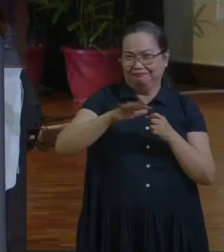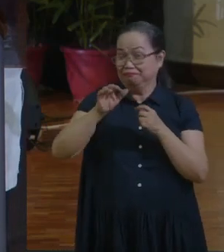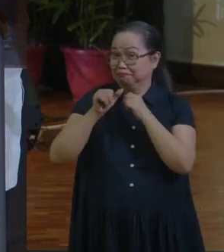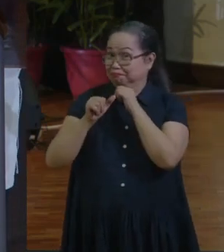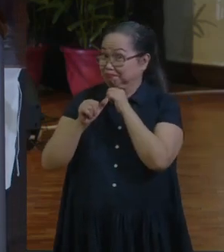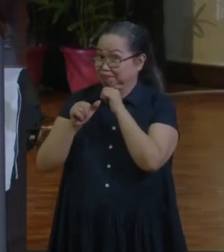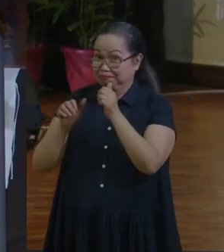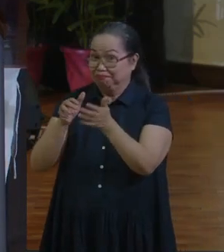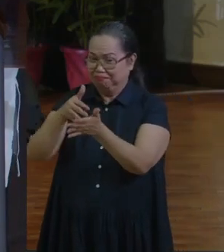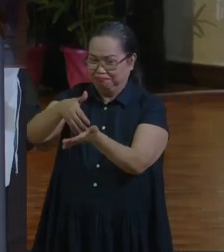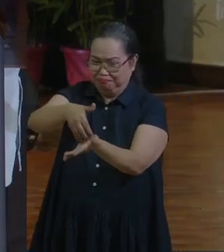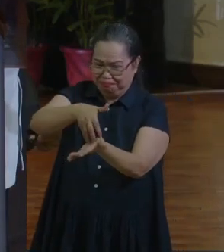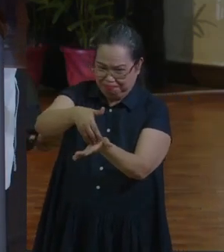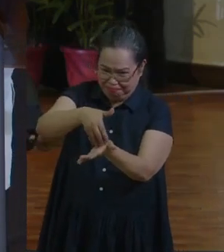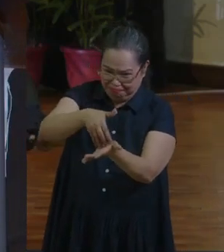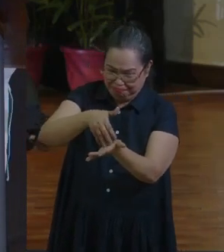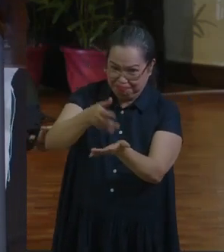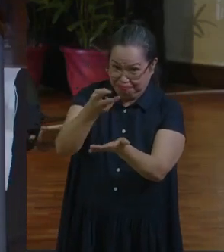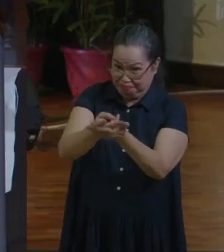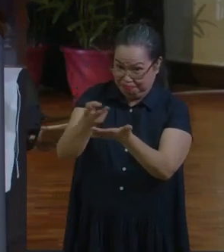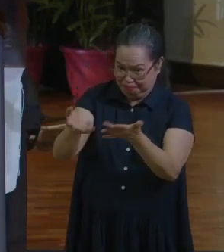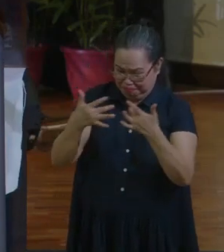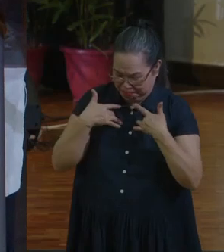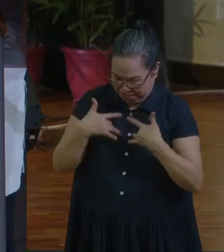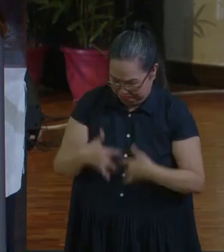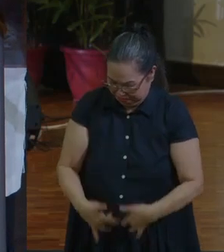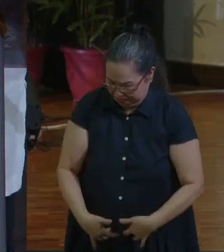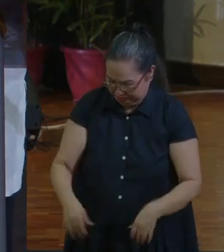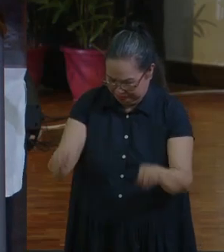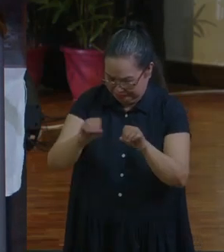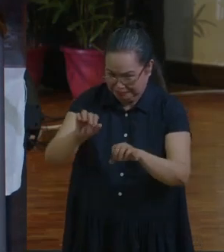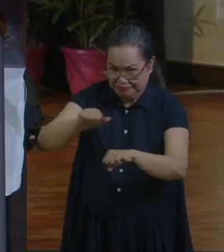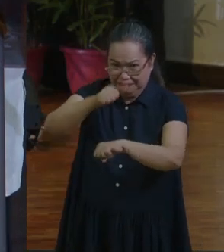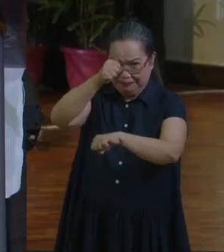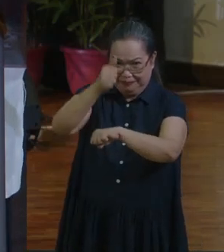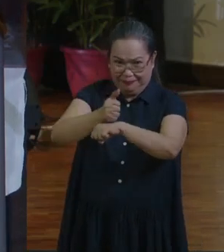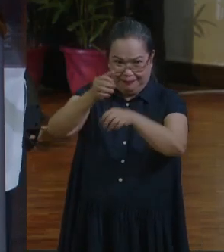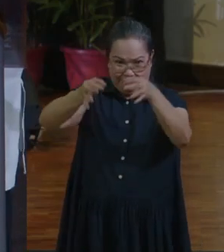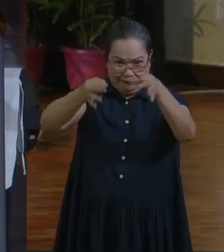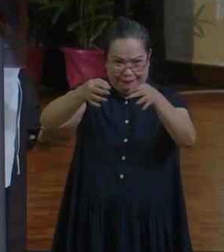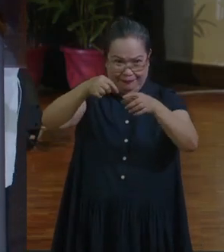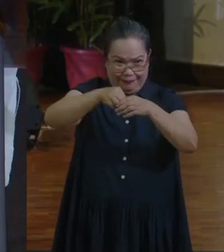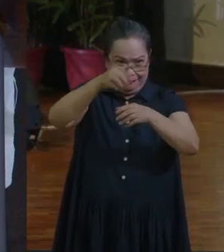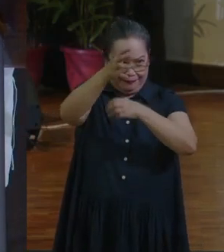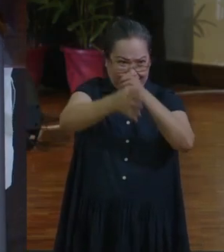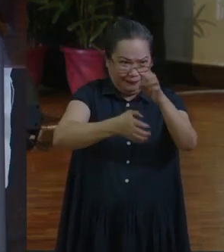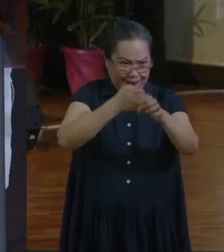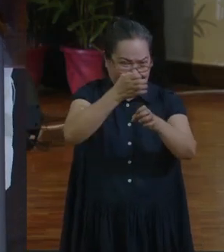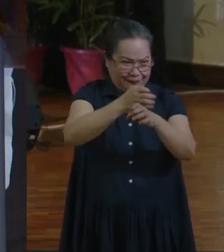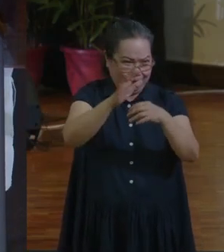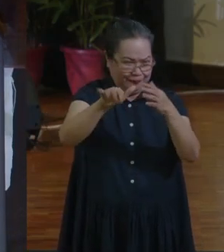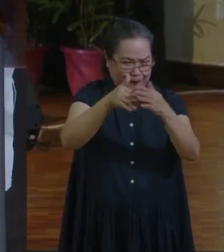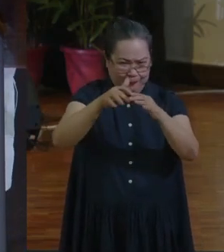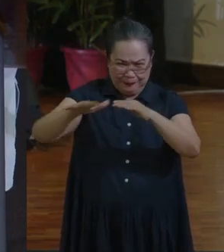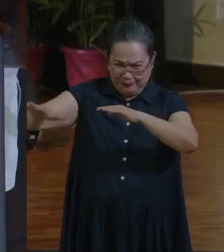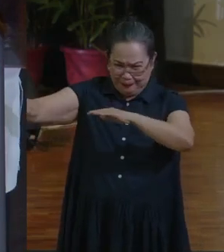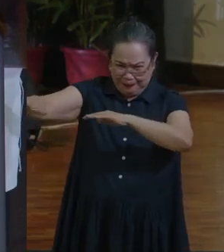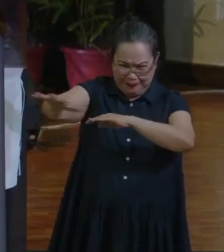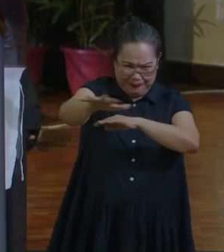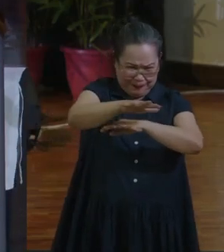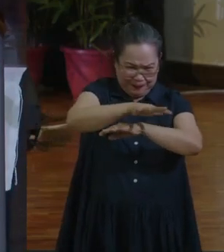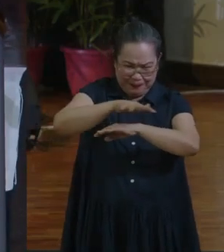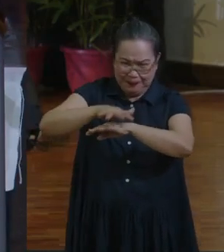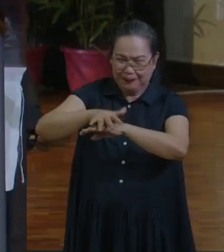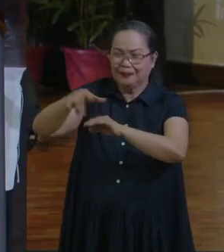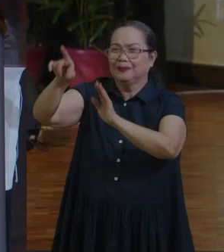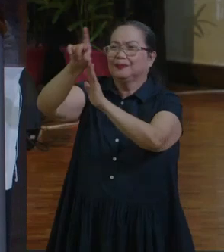not grow faint or be discouraged till he has established justice in the earth, and the coastlands wait for his